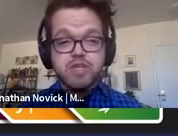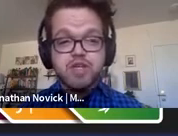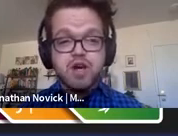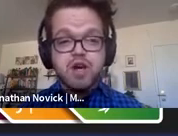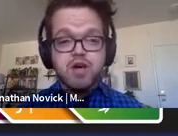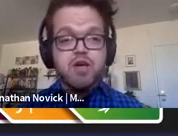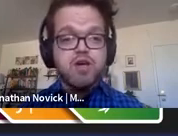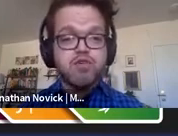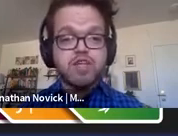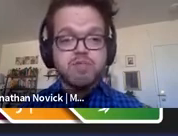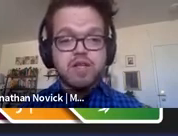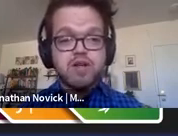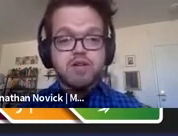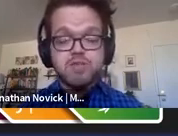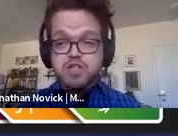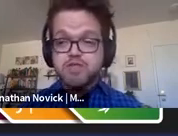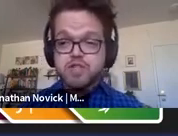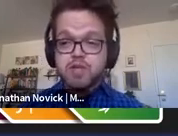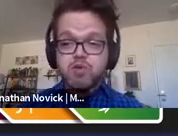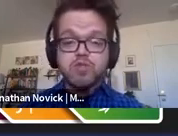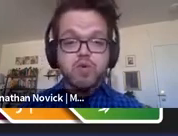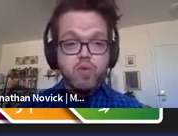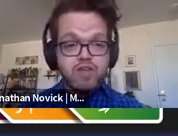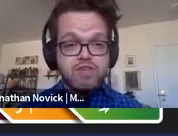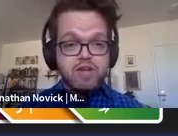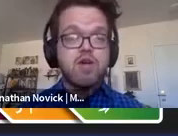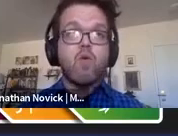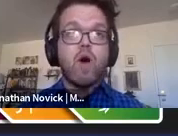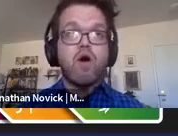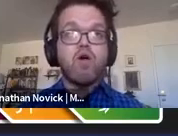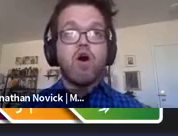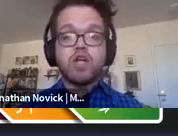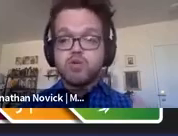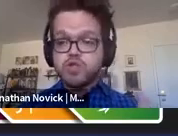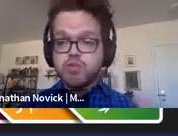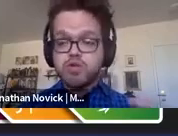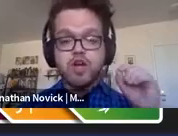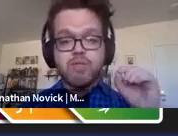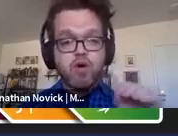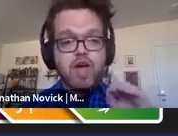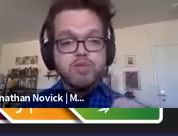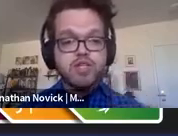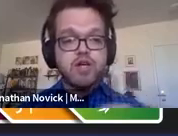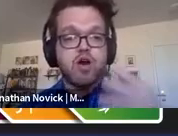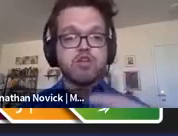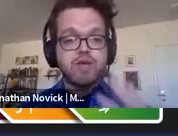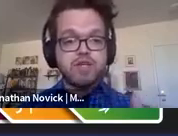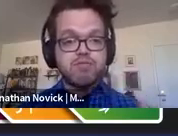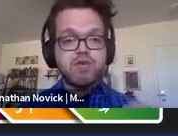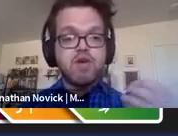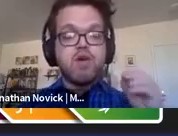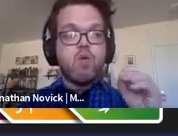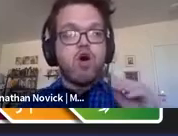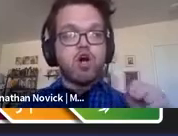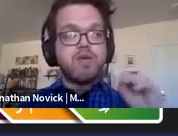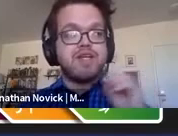should be fully dependent on, especially for somebody who has requested it. While audio descriptor, sorry, while captioning automated,